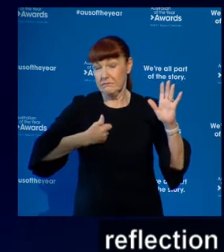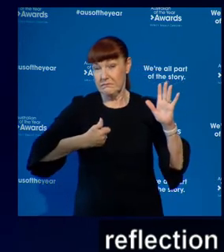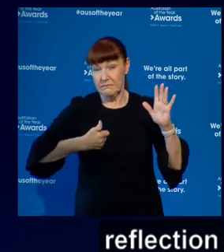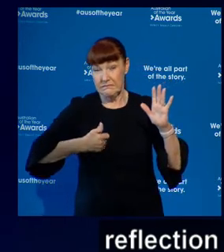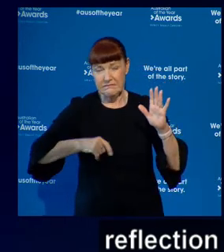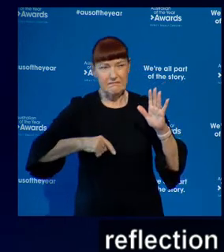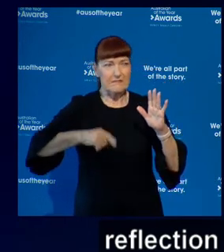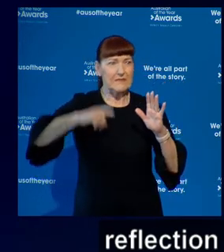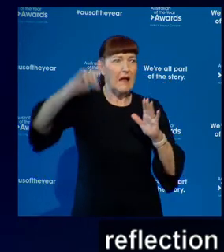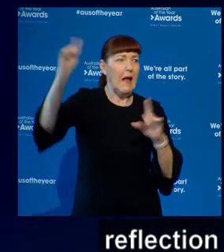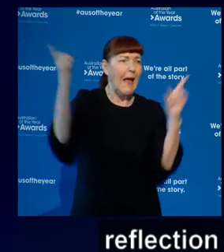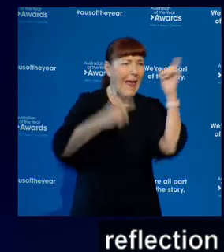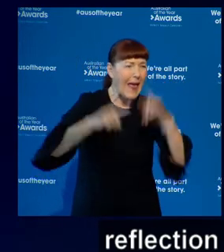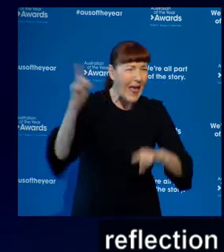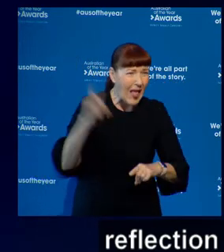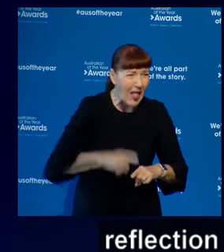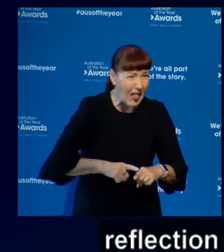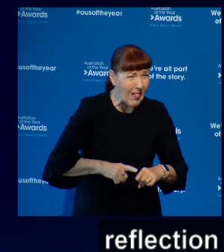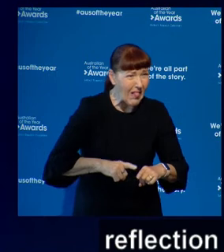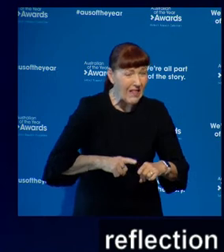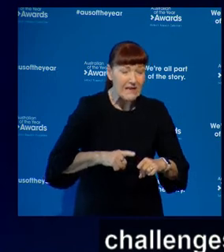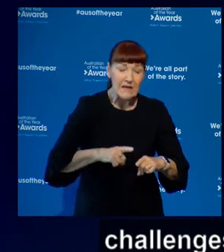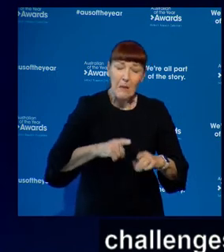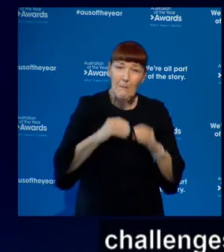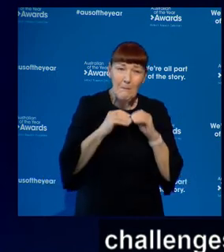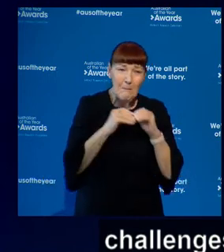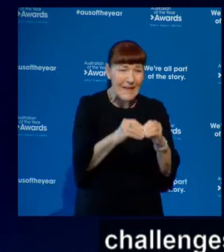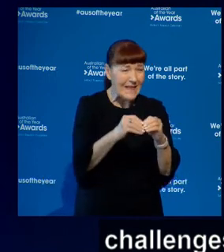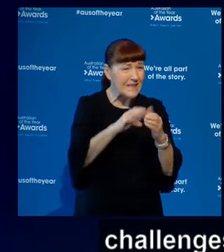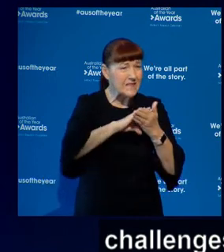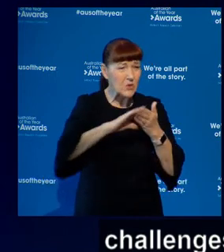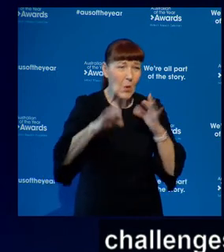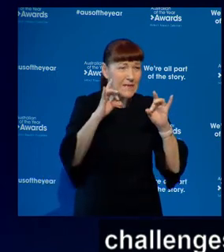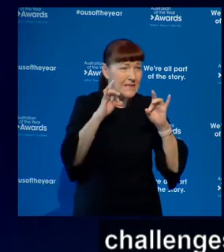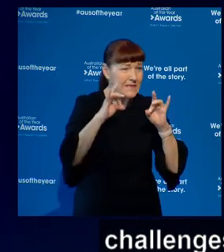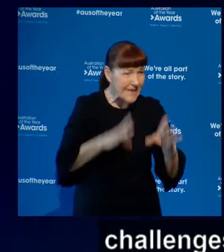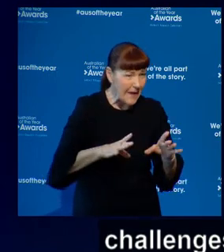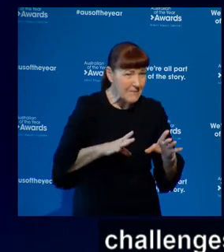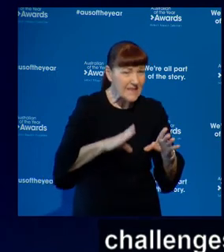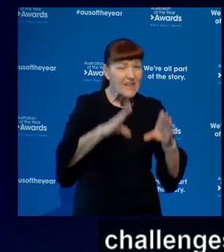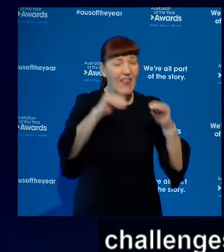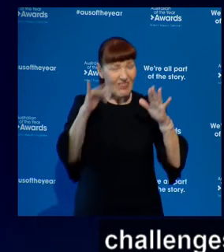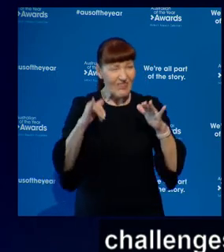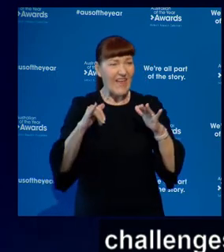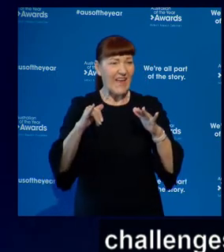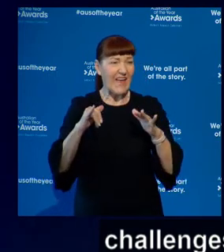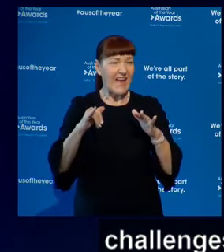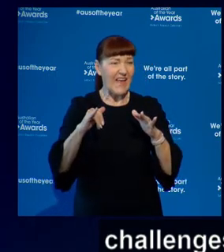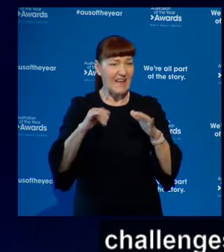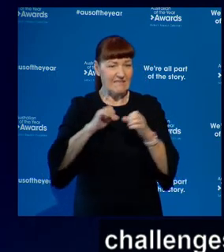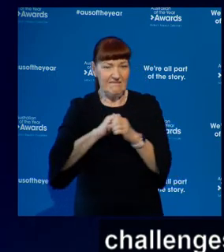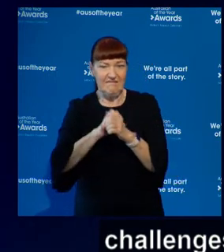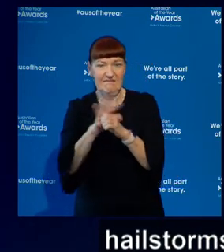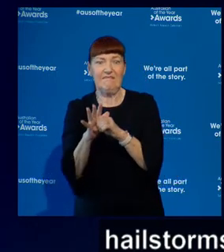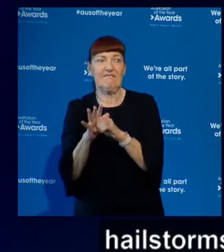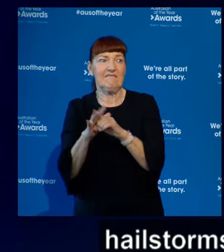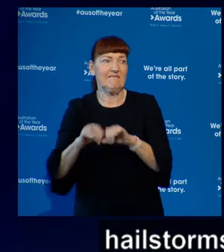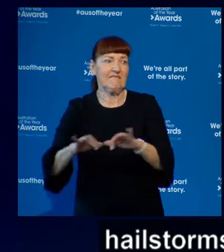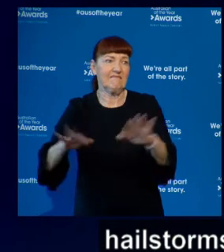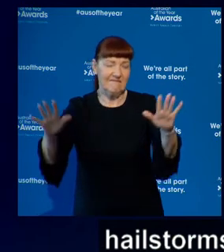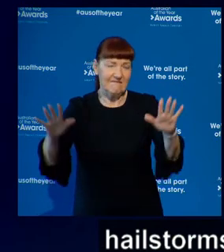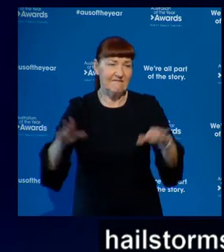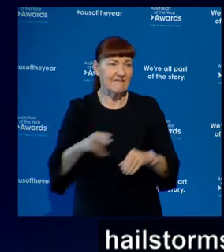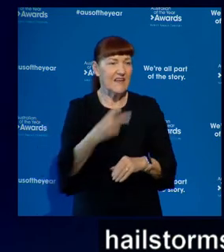crazy hailstorms that have done billions of dollars damage to a global pandemic, 2020 has thrown pretty much